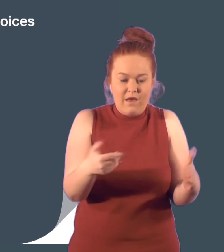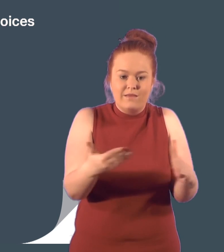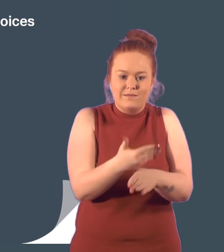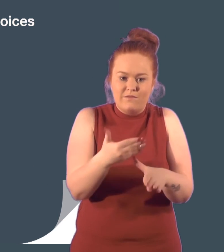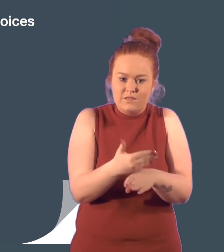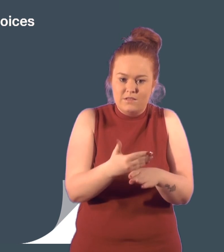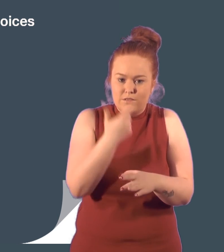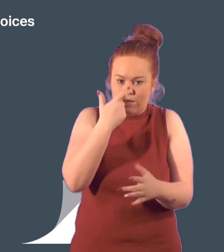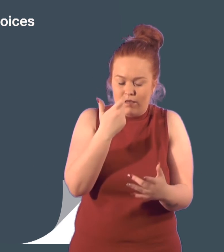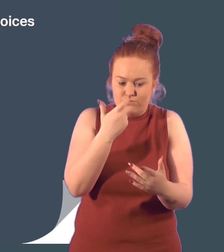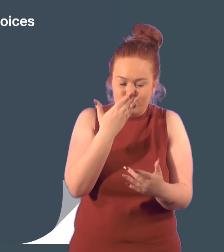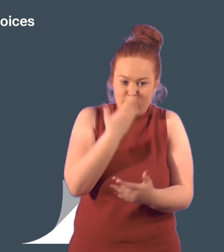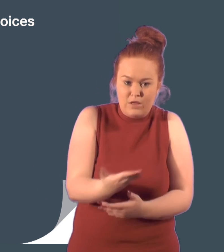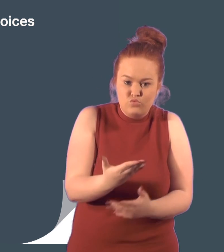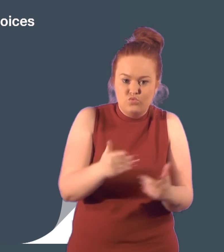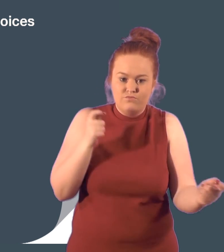they have voiced